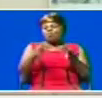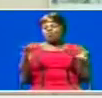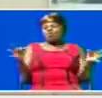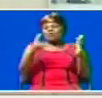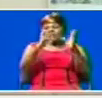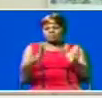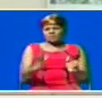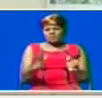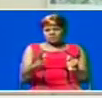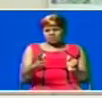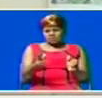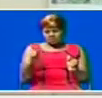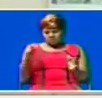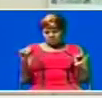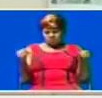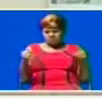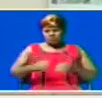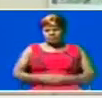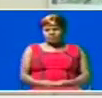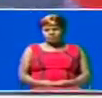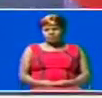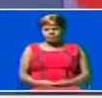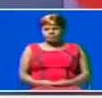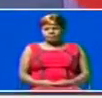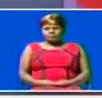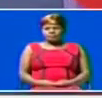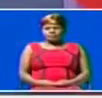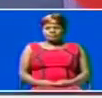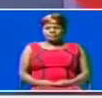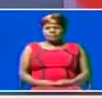Trix Ngado, KTN News. All right, so we want to take a